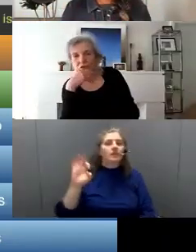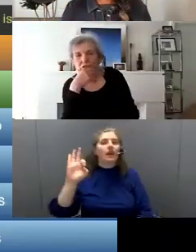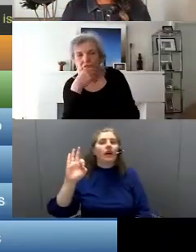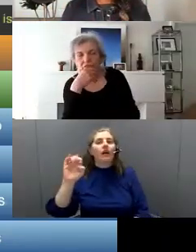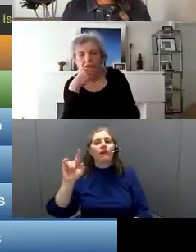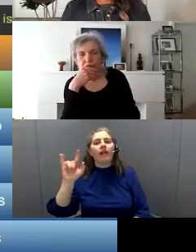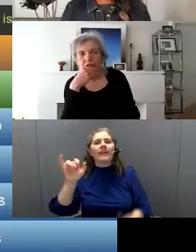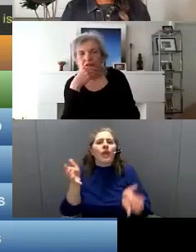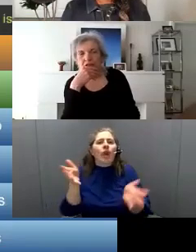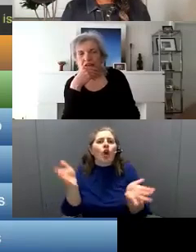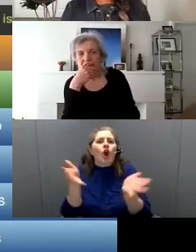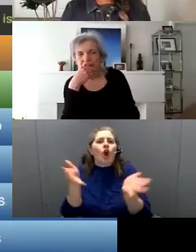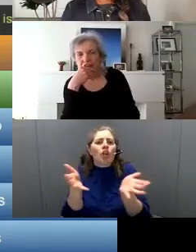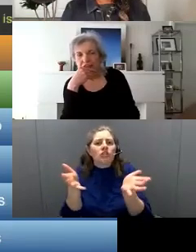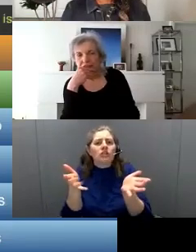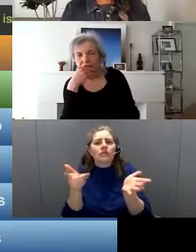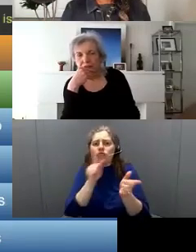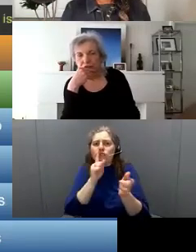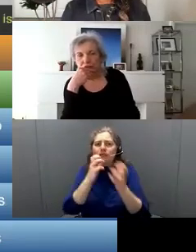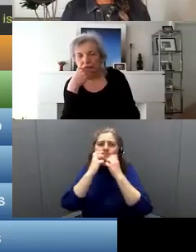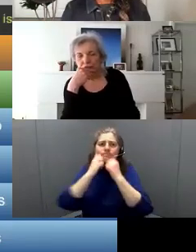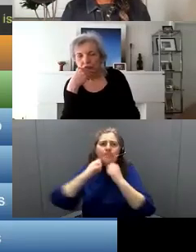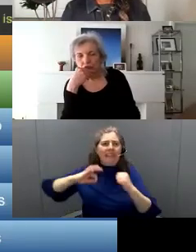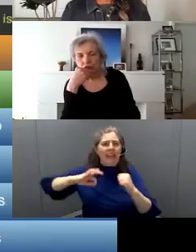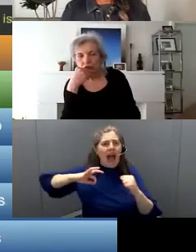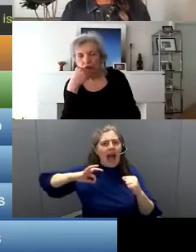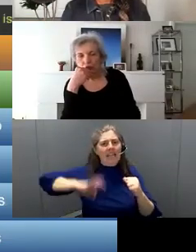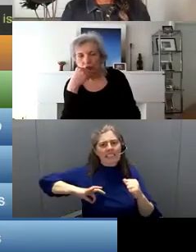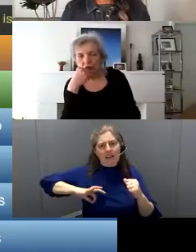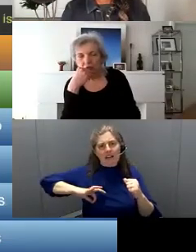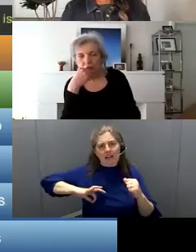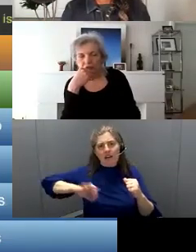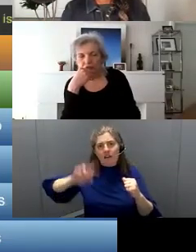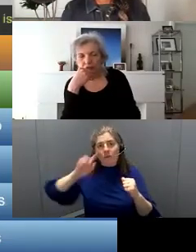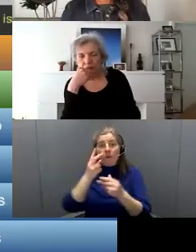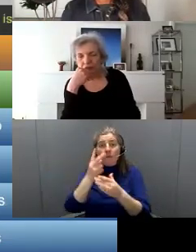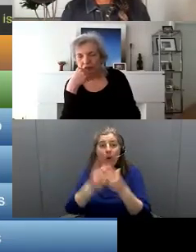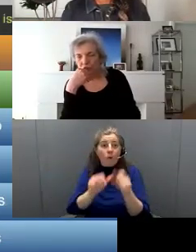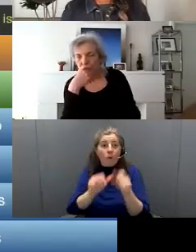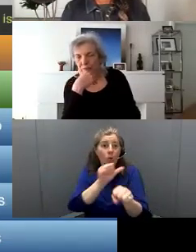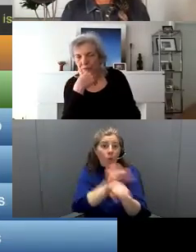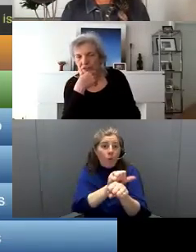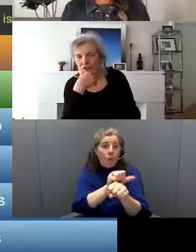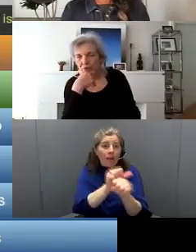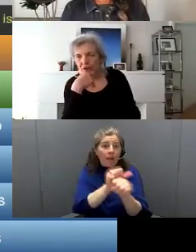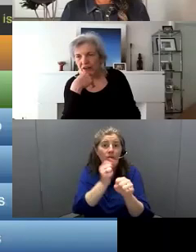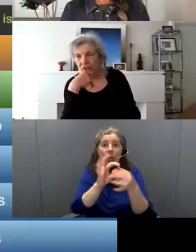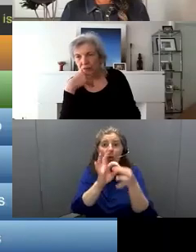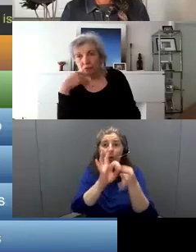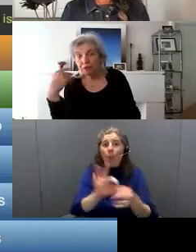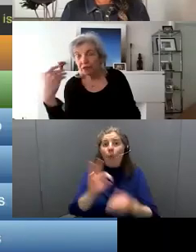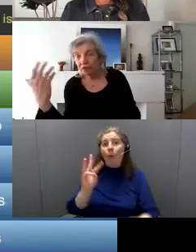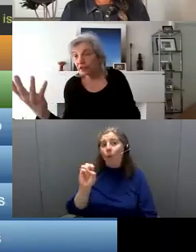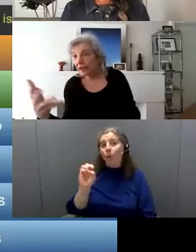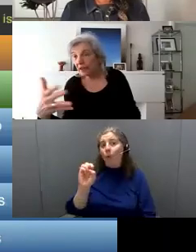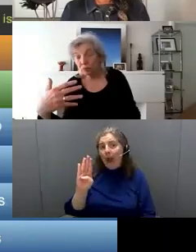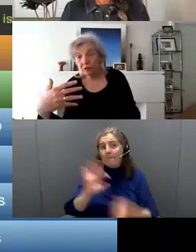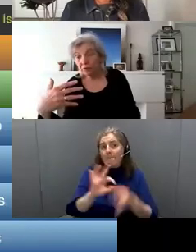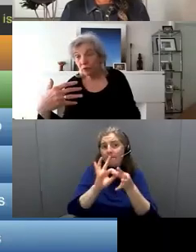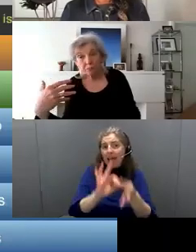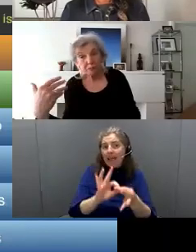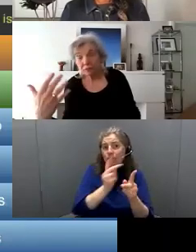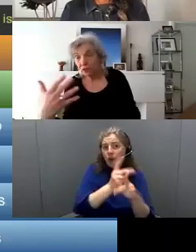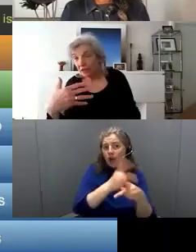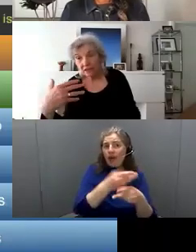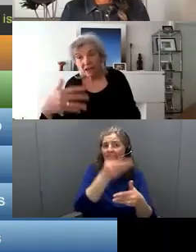it because of the real asset of both working with something that's a web-based product that will be in the gallery